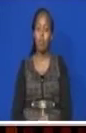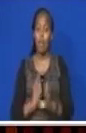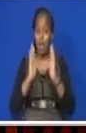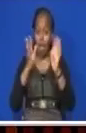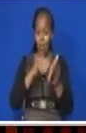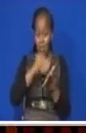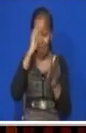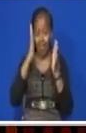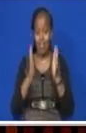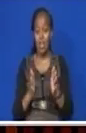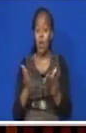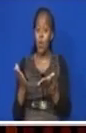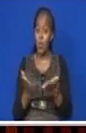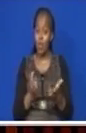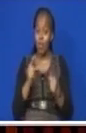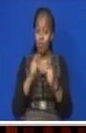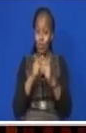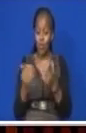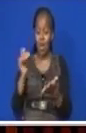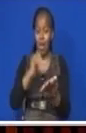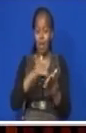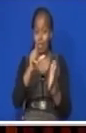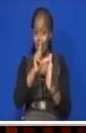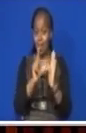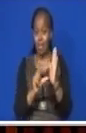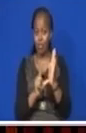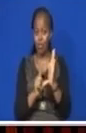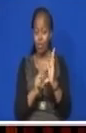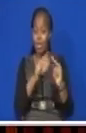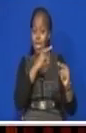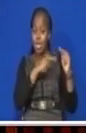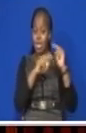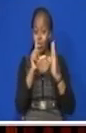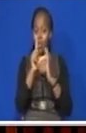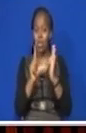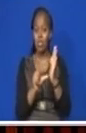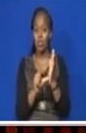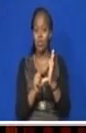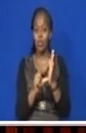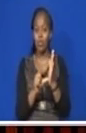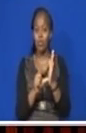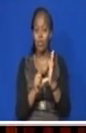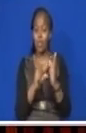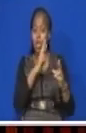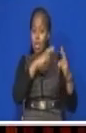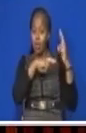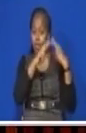Hello learner, welcome to another lesson, a social studies lesson. It's a